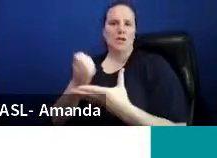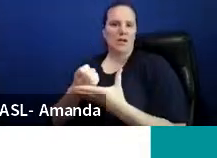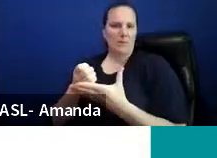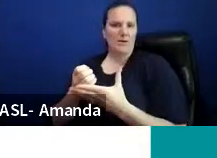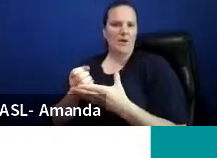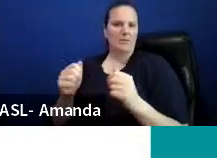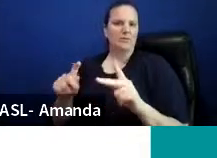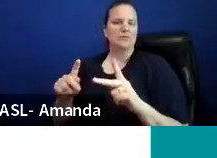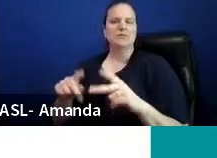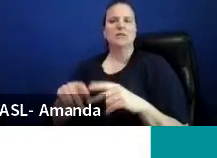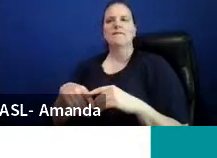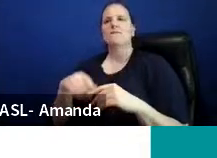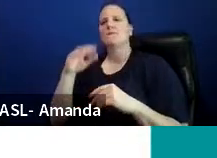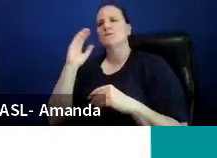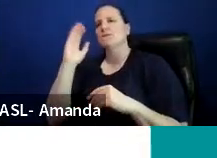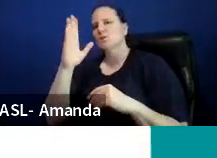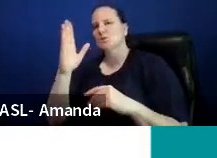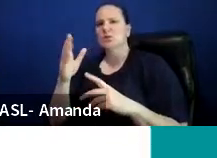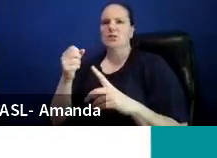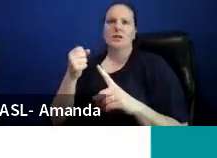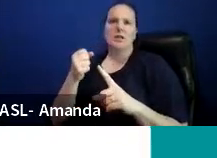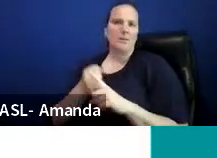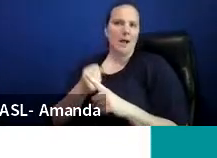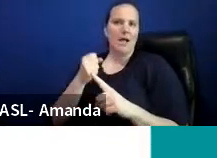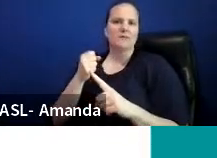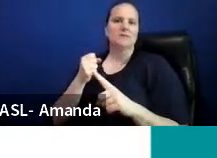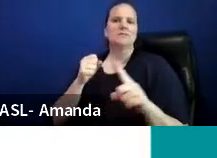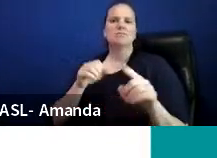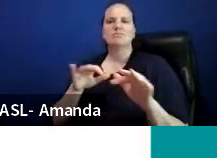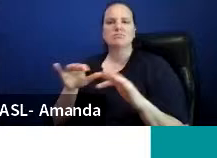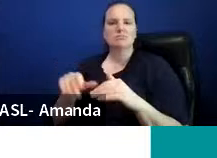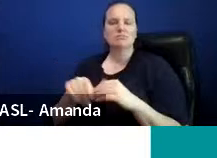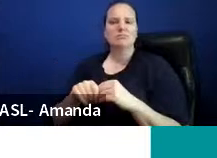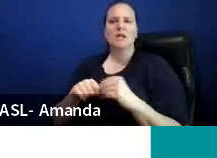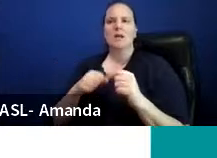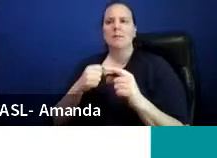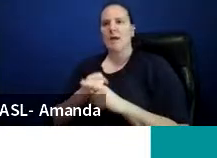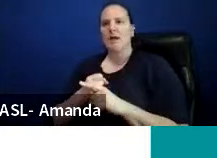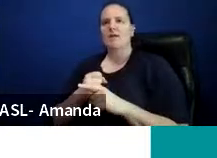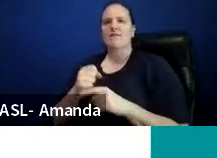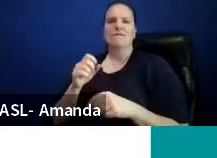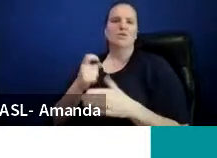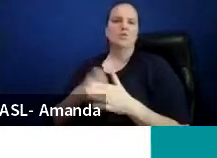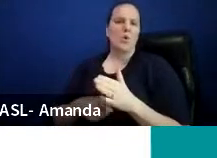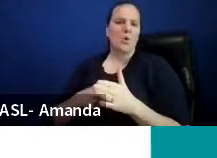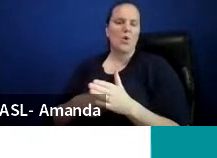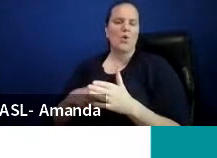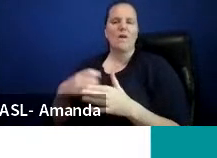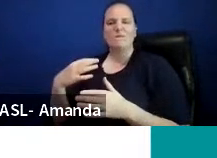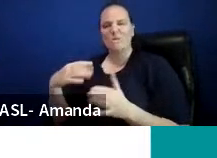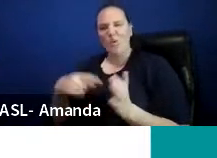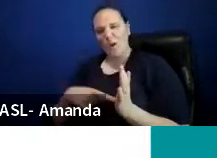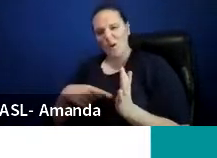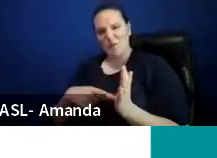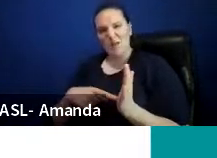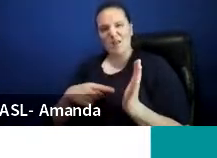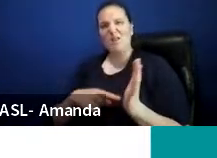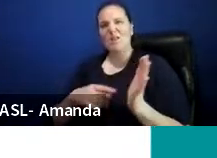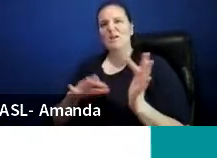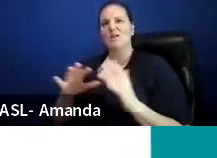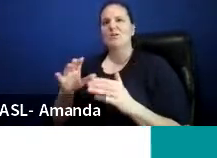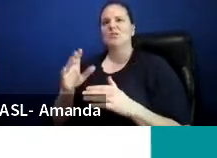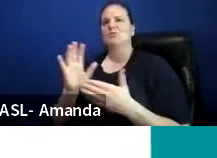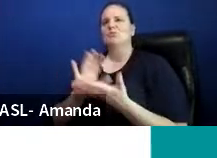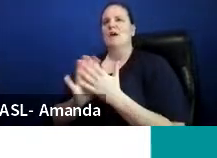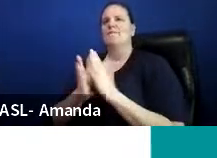opportunities, future economic impacts, the impact of tolling and affordability, traffic